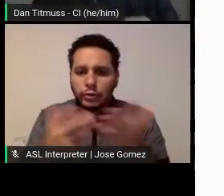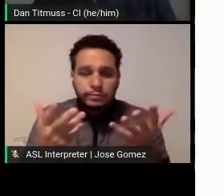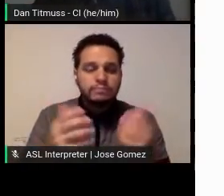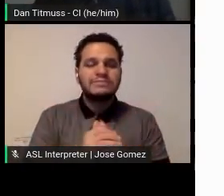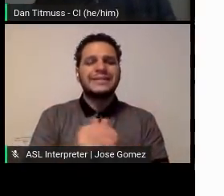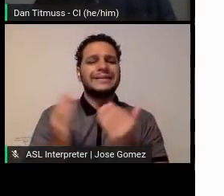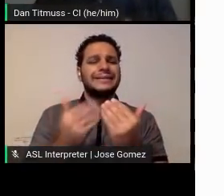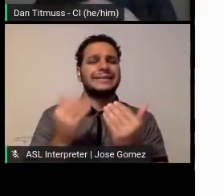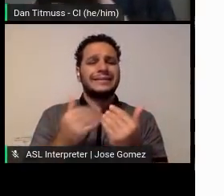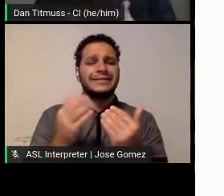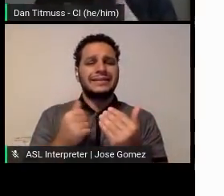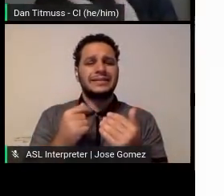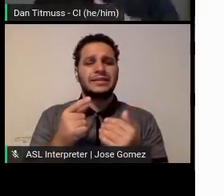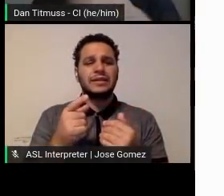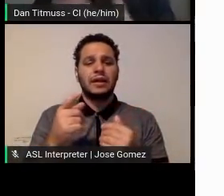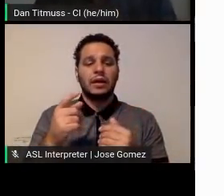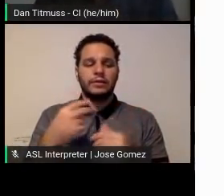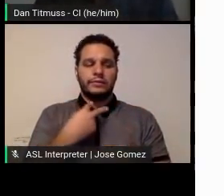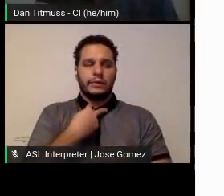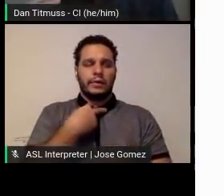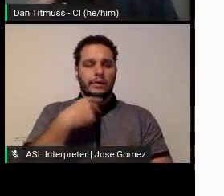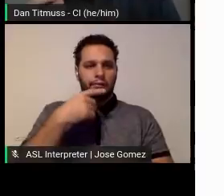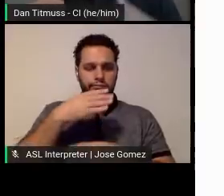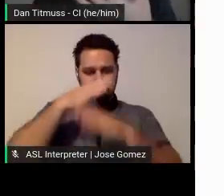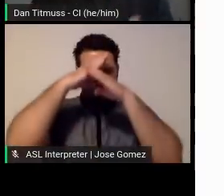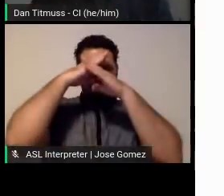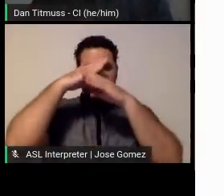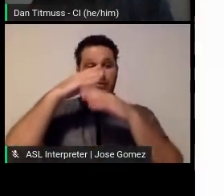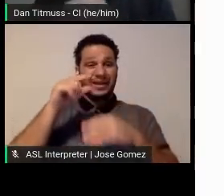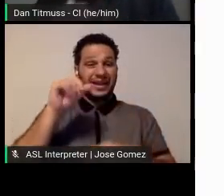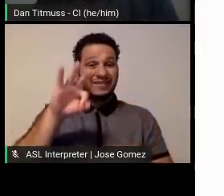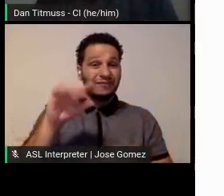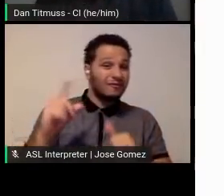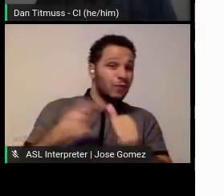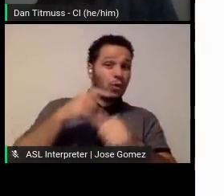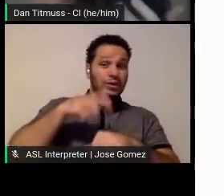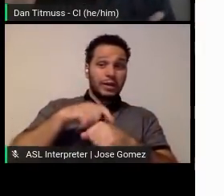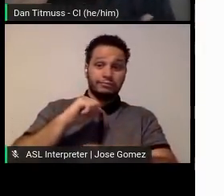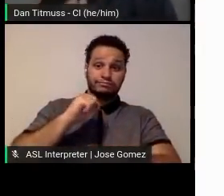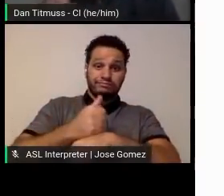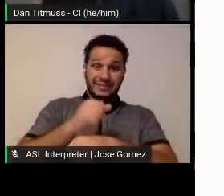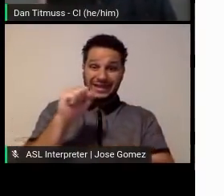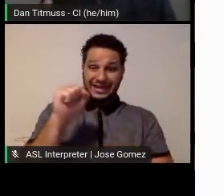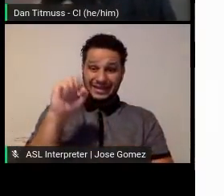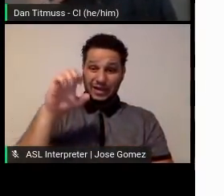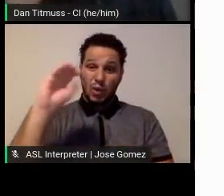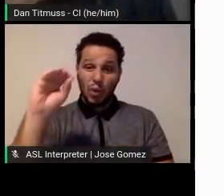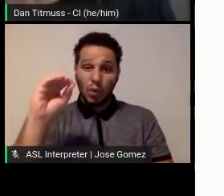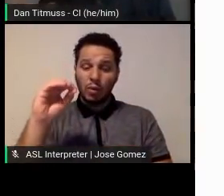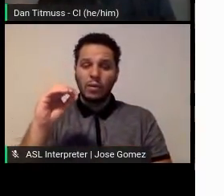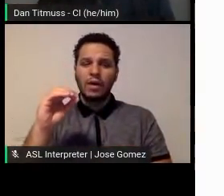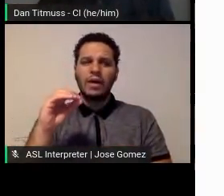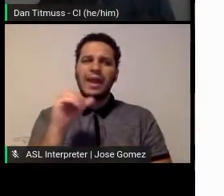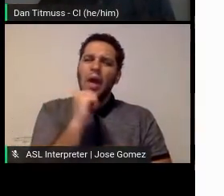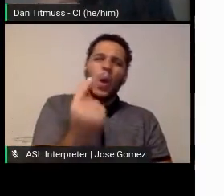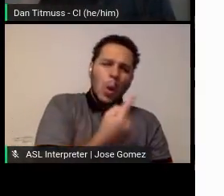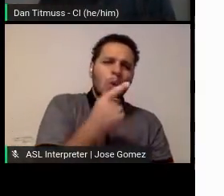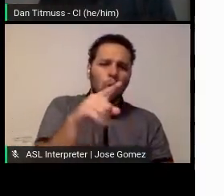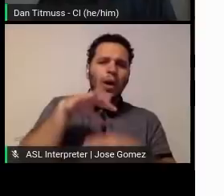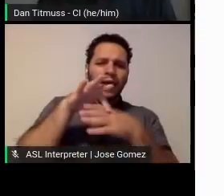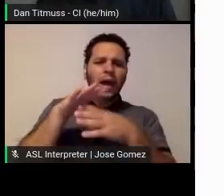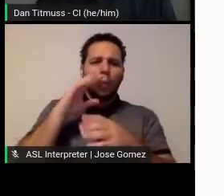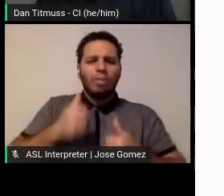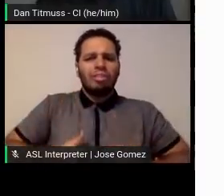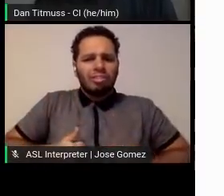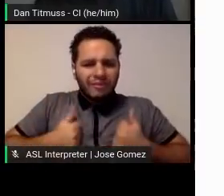easy to get writer's block, especially if this is the first time you've ever created SEO content. Often, but not always, your content will live on a